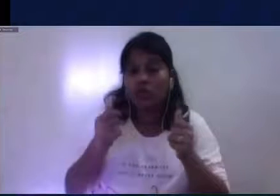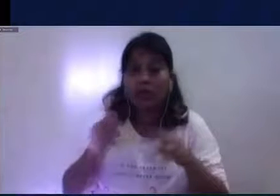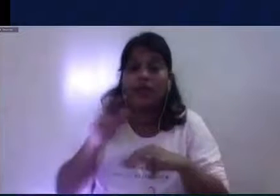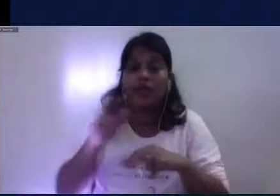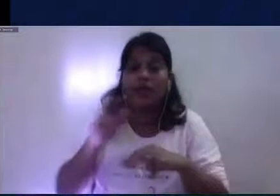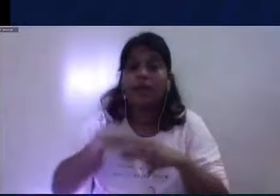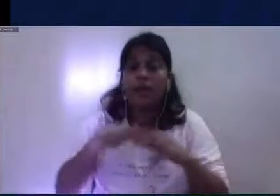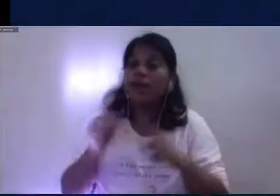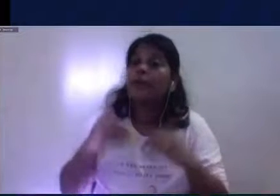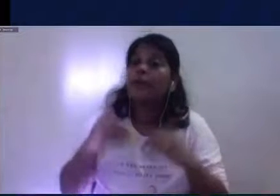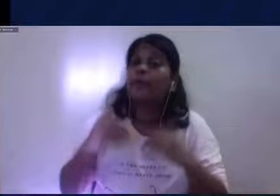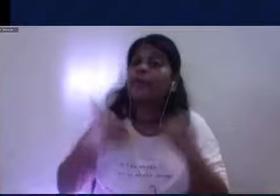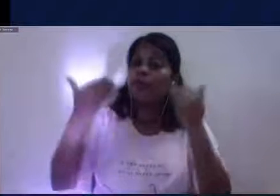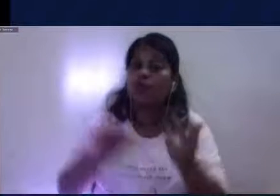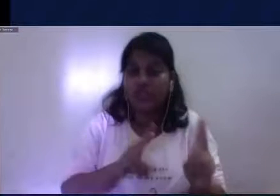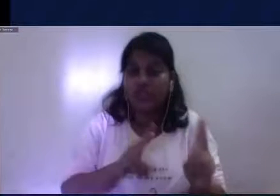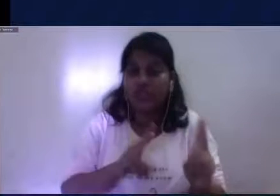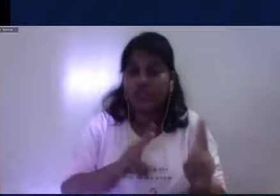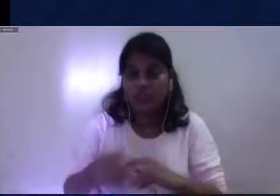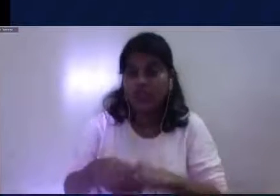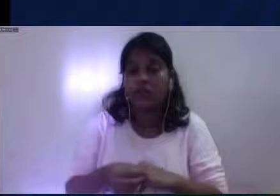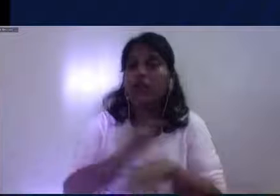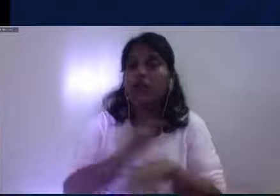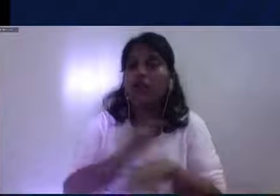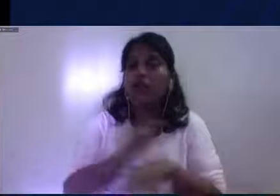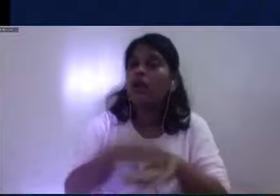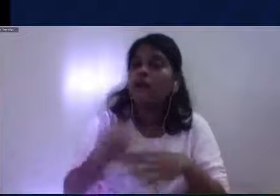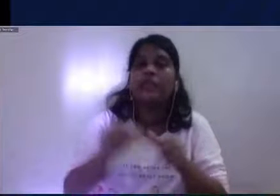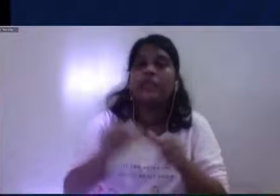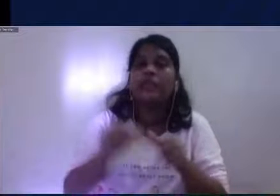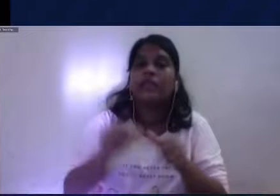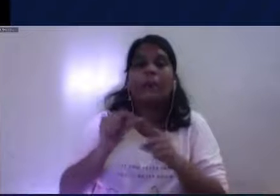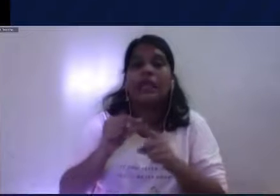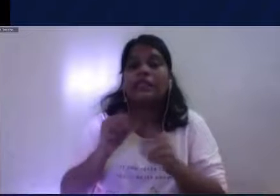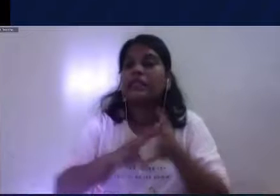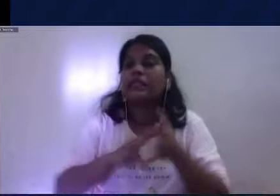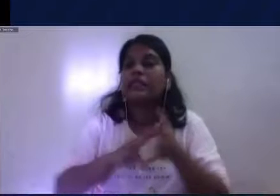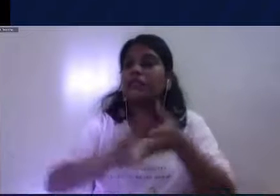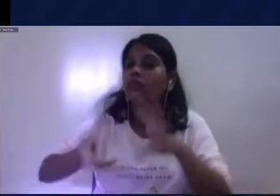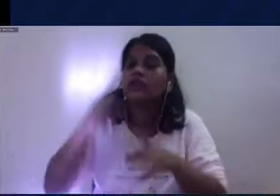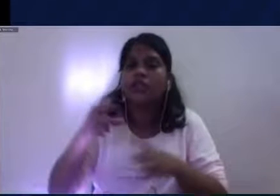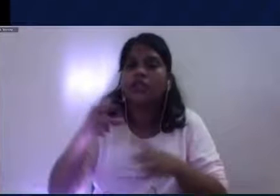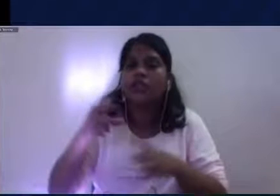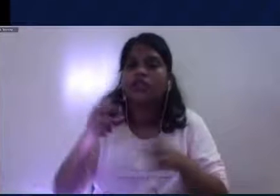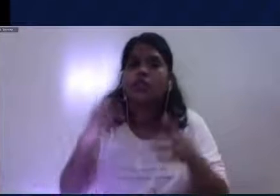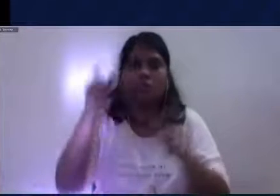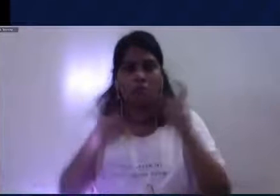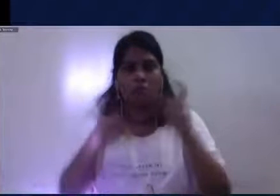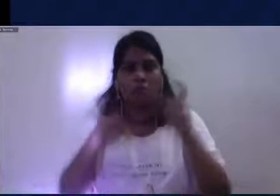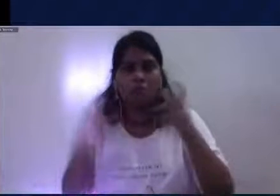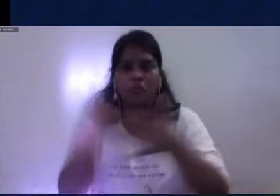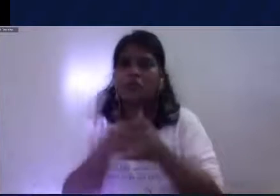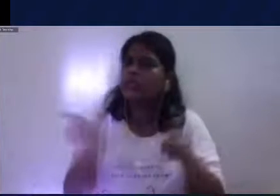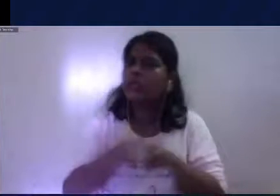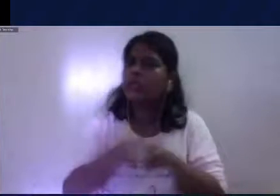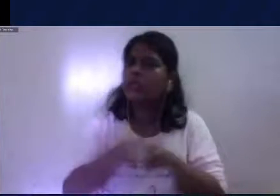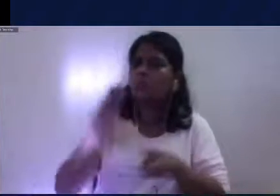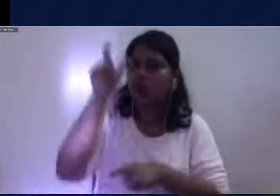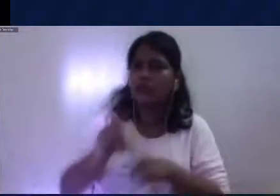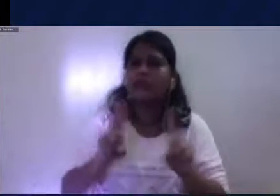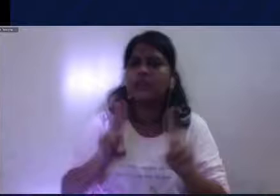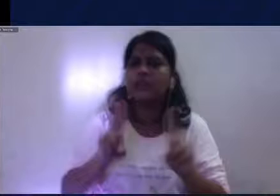etc. All that was being done by the appliance manufacturers. And these folks were reaching the same customer, but through a completely